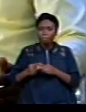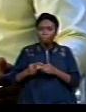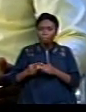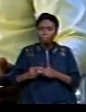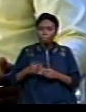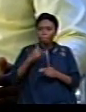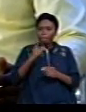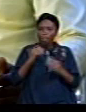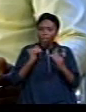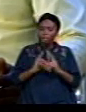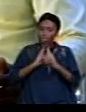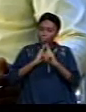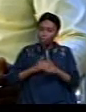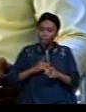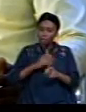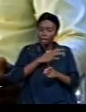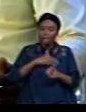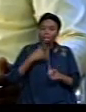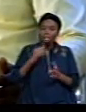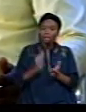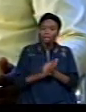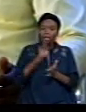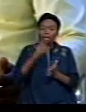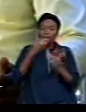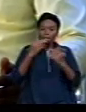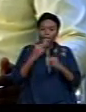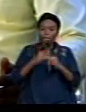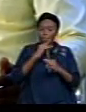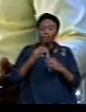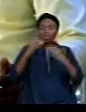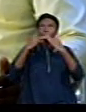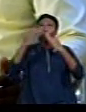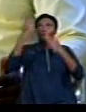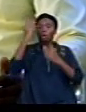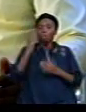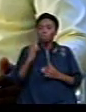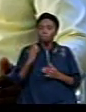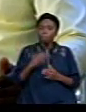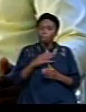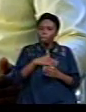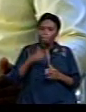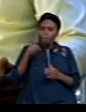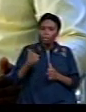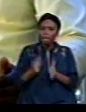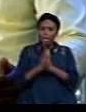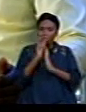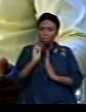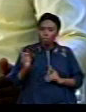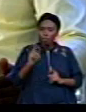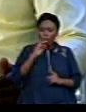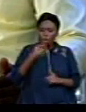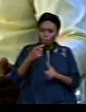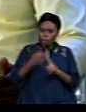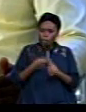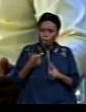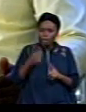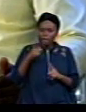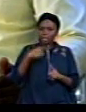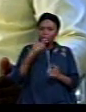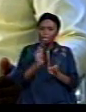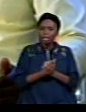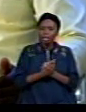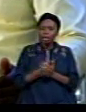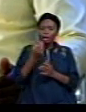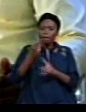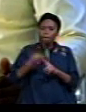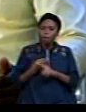He now replied and told me his name is Thank God. And then I asked him, where are you from? He said he's from Cross